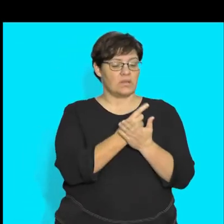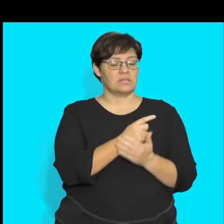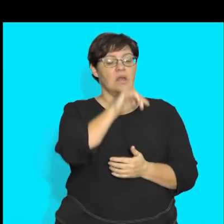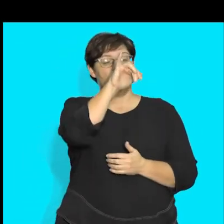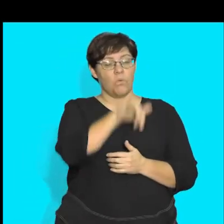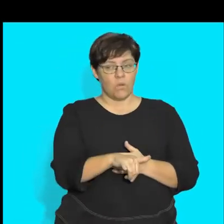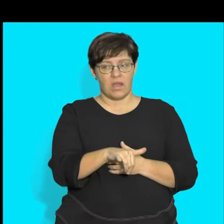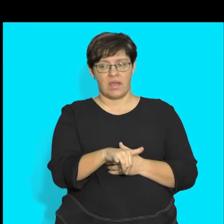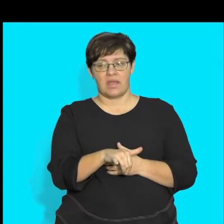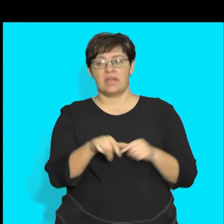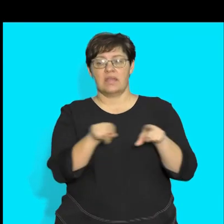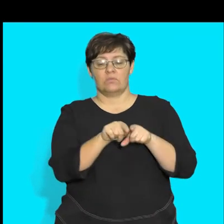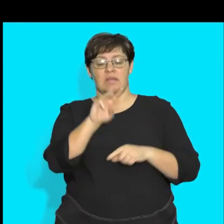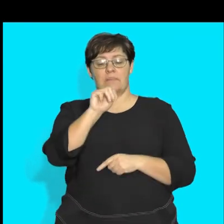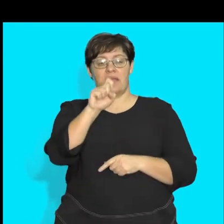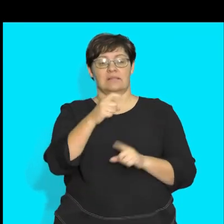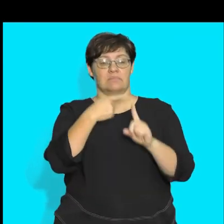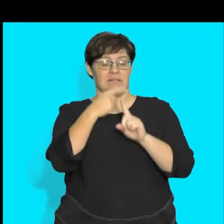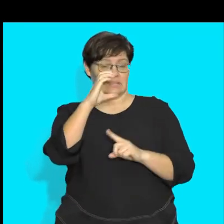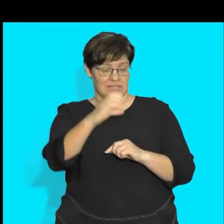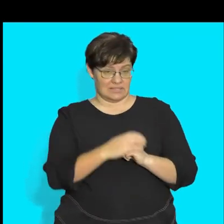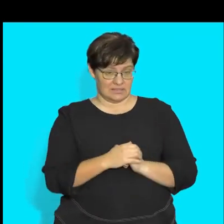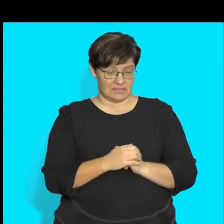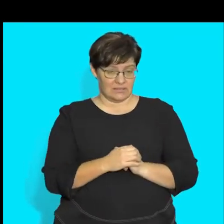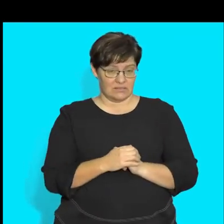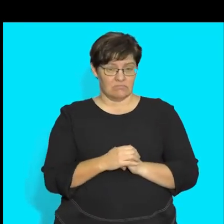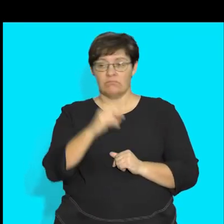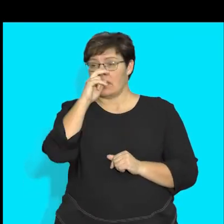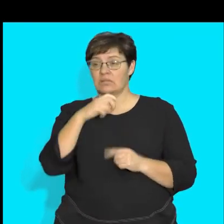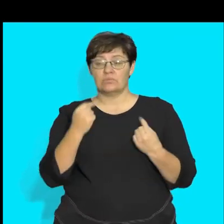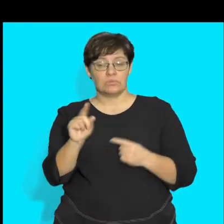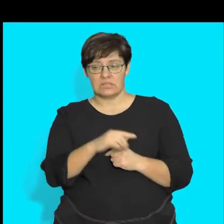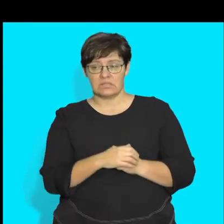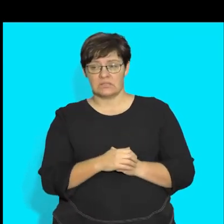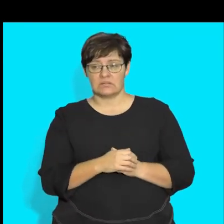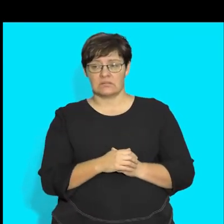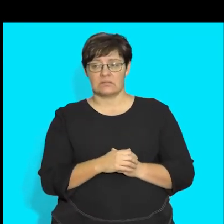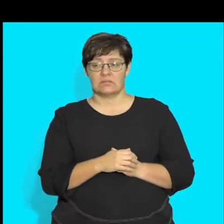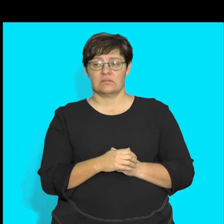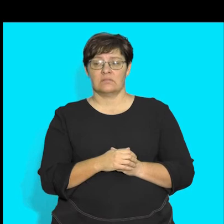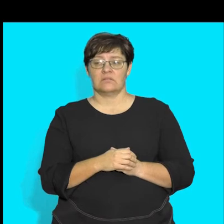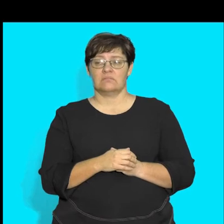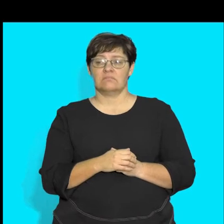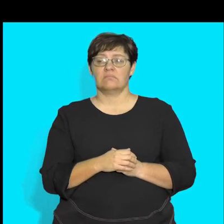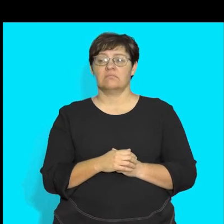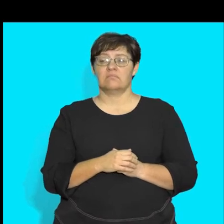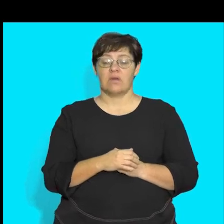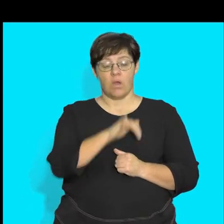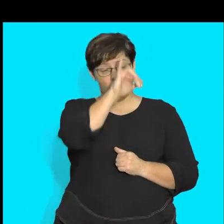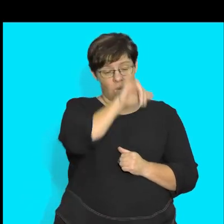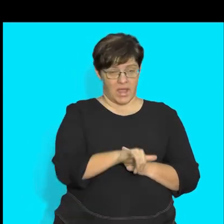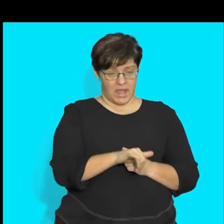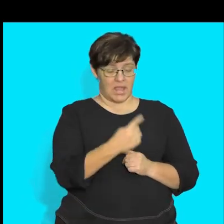y equals mx plus c. What do I need to do? All I need to do is I need to get